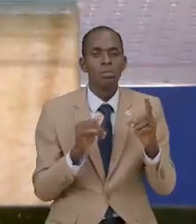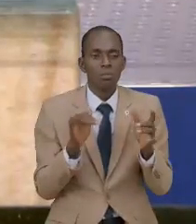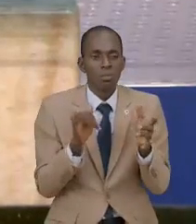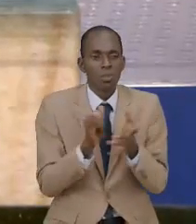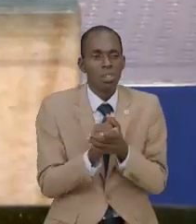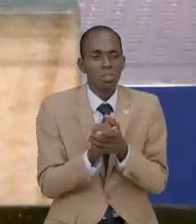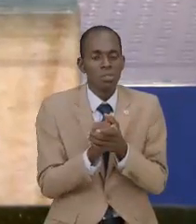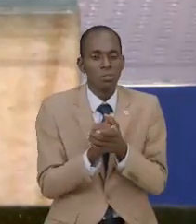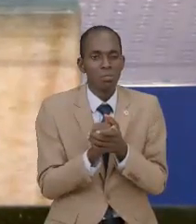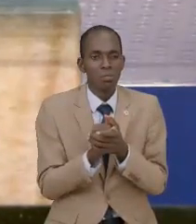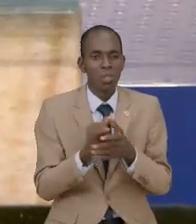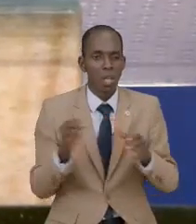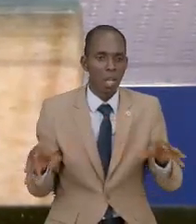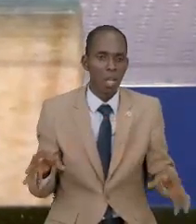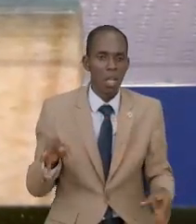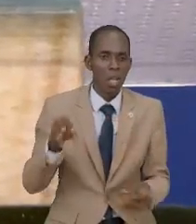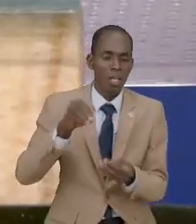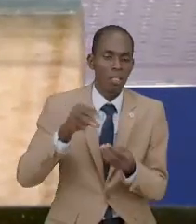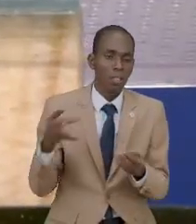thereto.